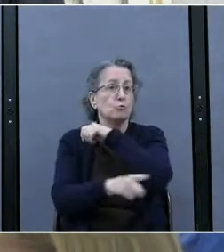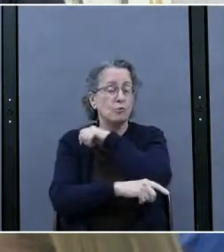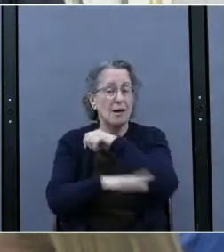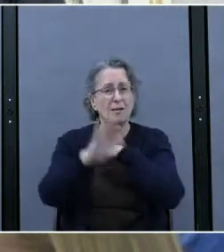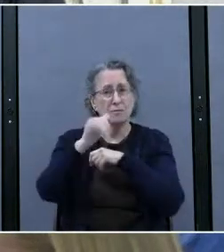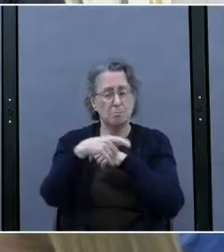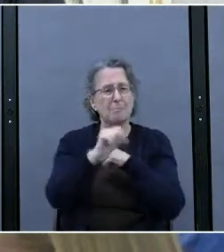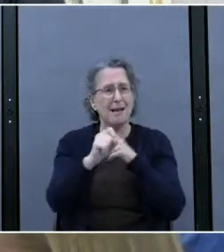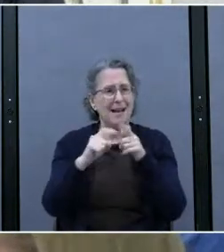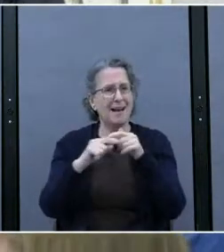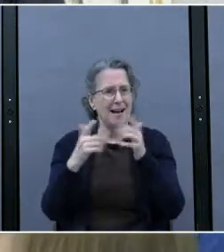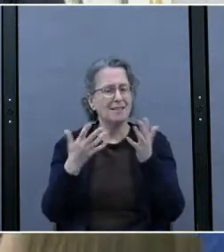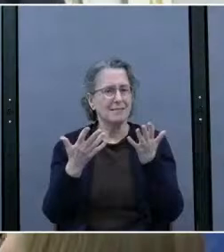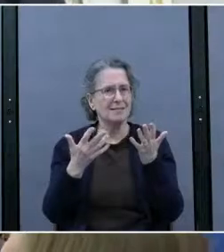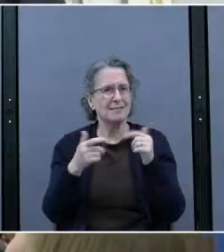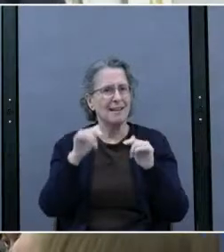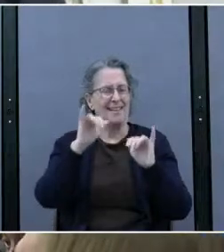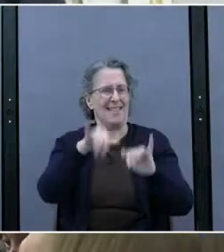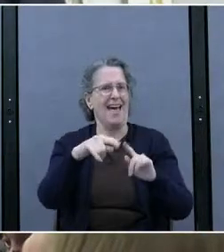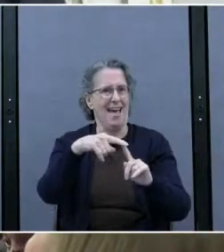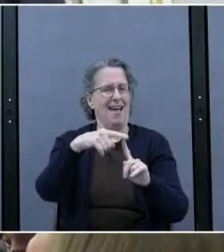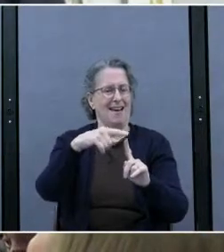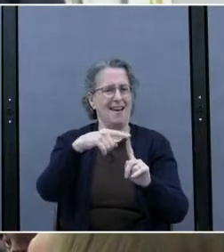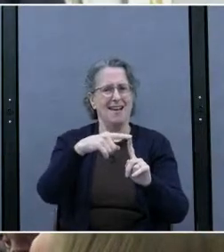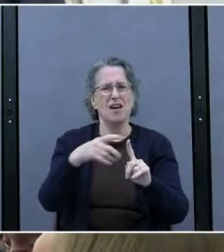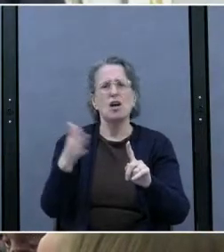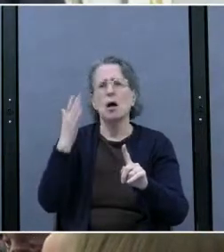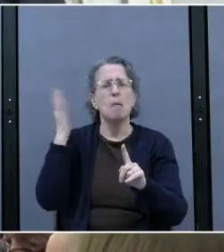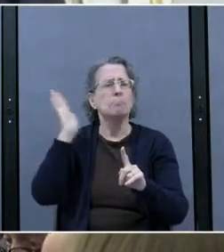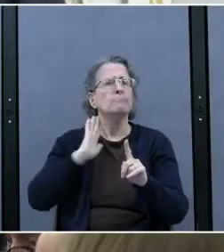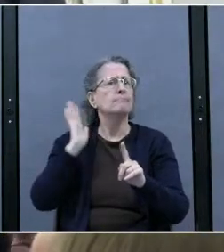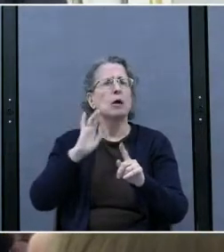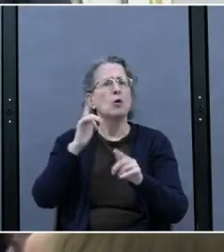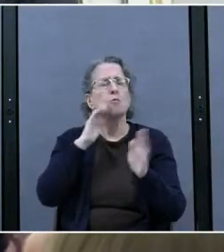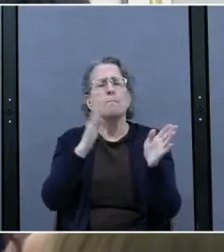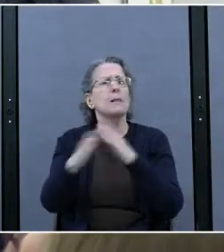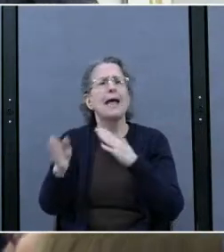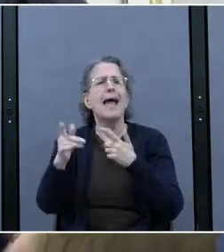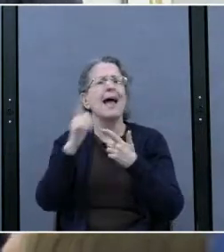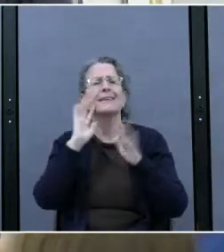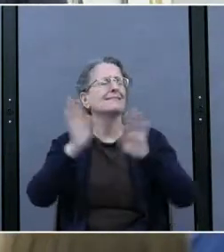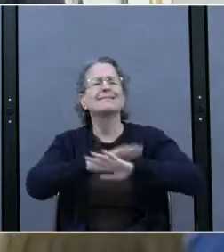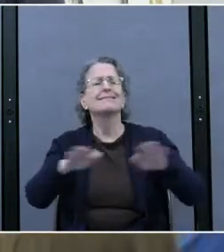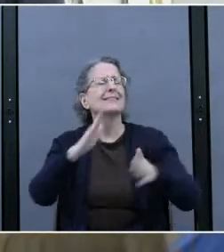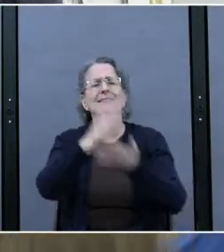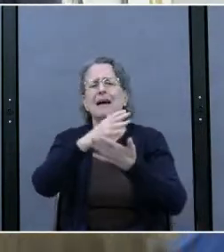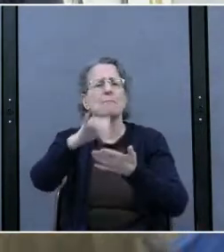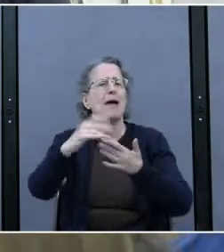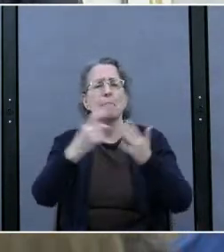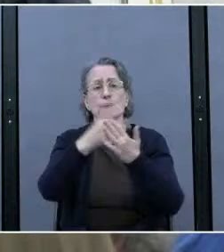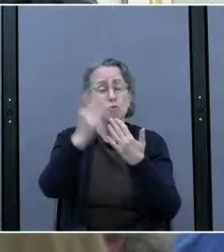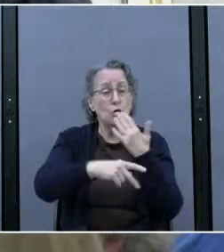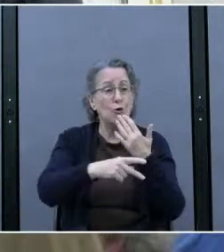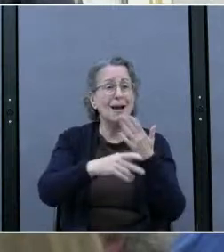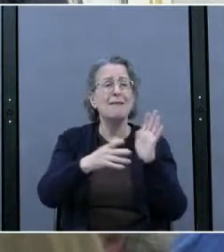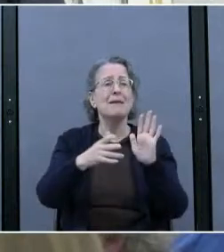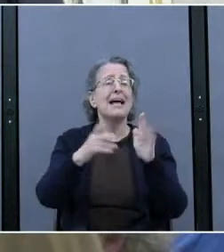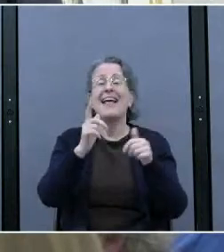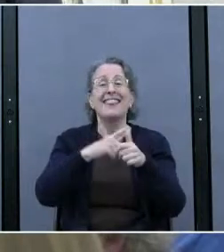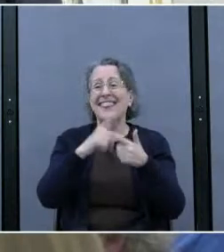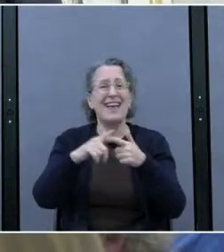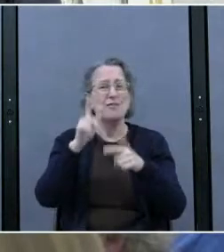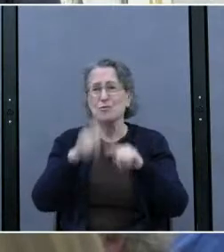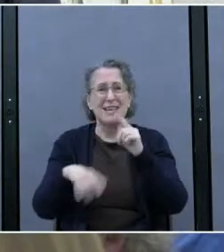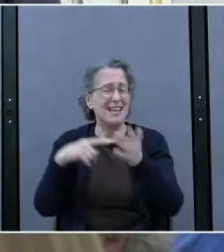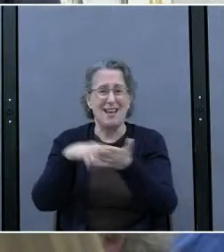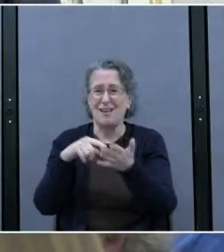when the trash came out, we weren't going to pay for bags anymore. And then when you needed money, you've now going to charge